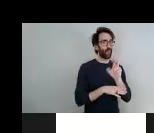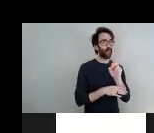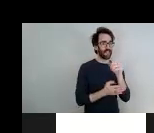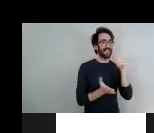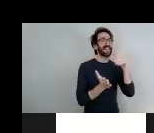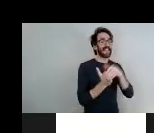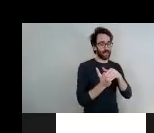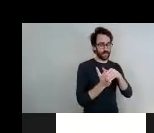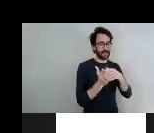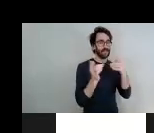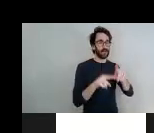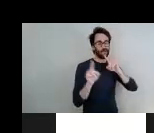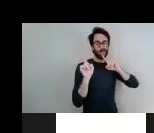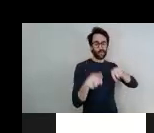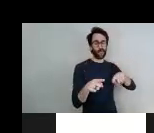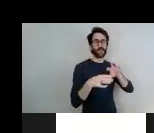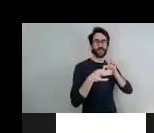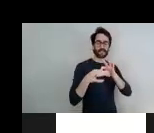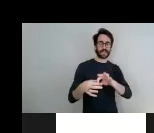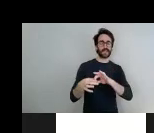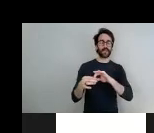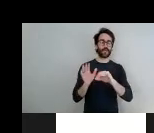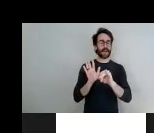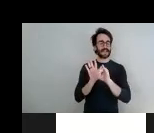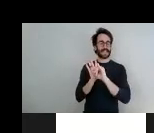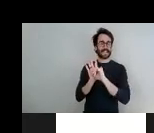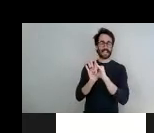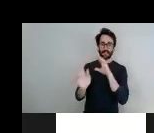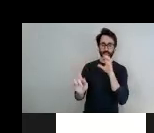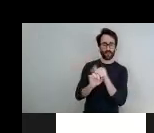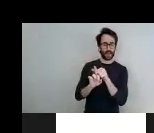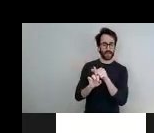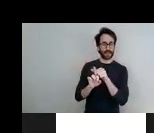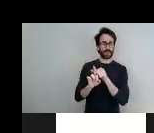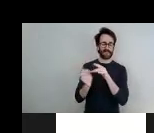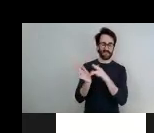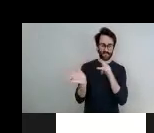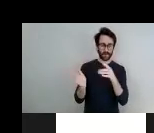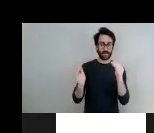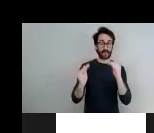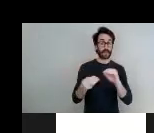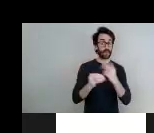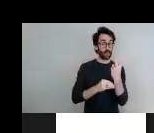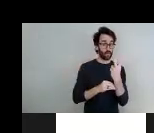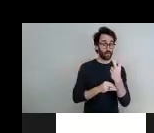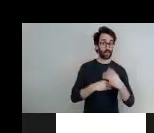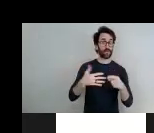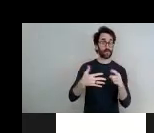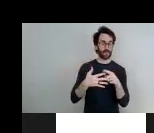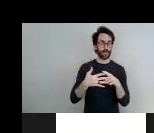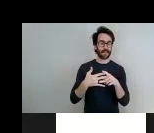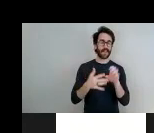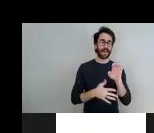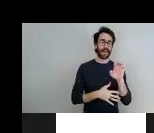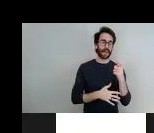fraud received at the Canadian Anti-Fraud Centre in 2021. Number 2 on that list is